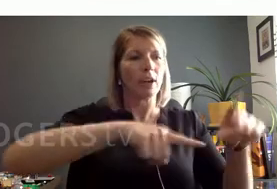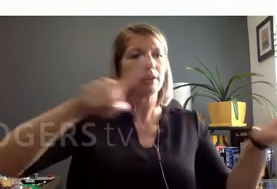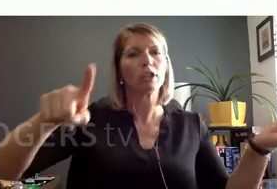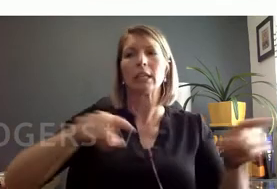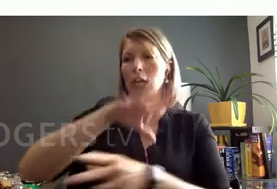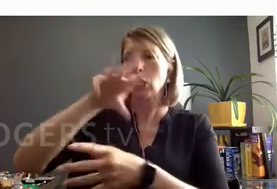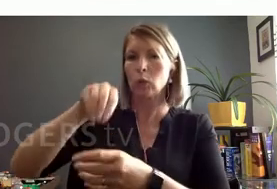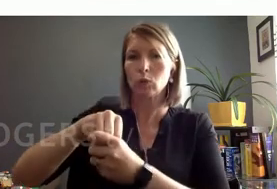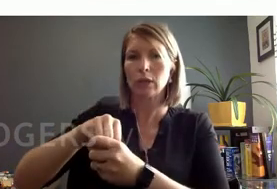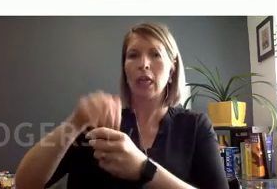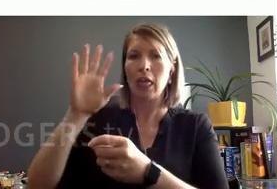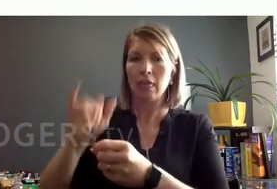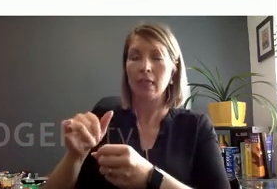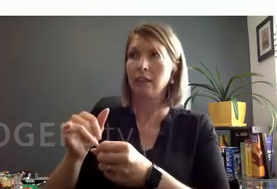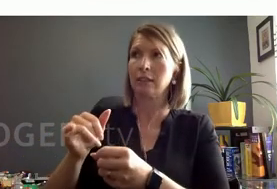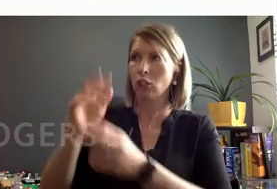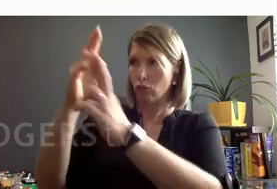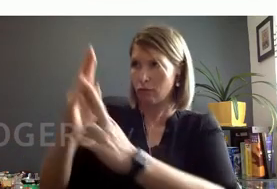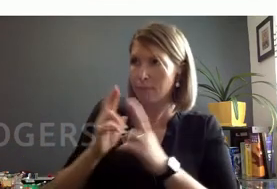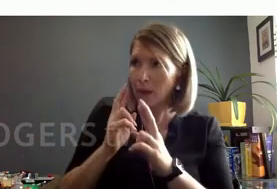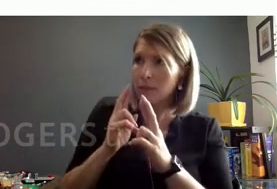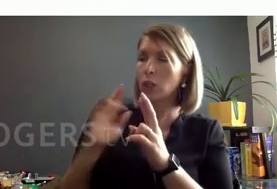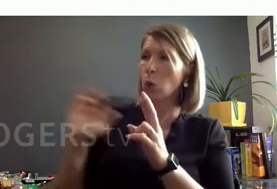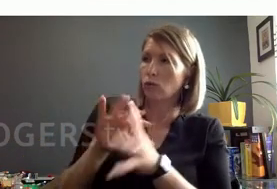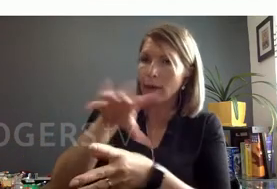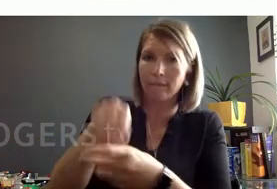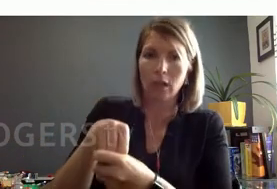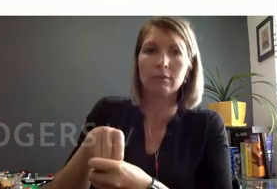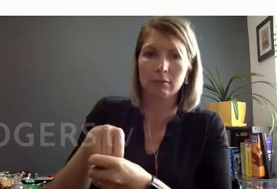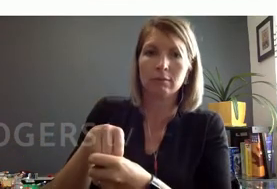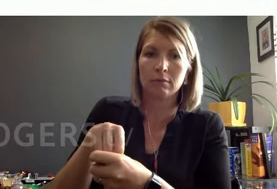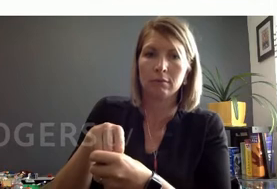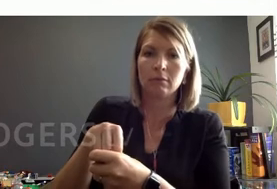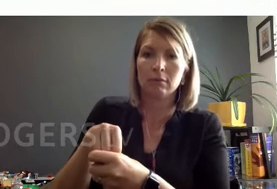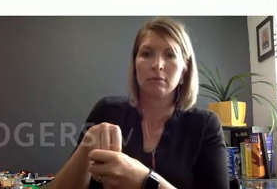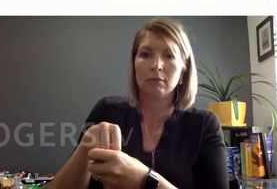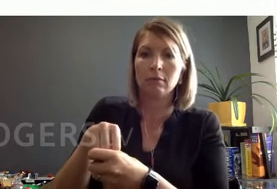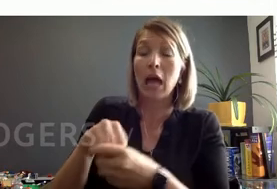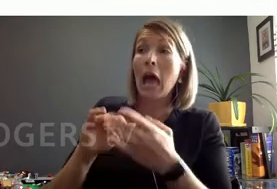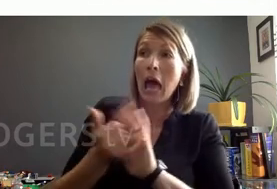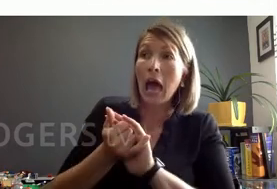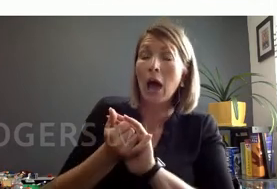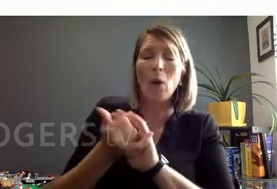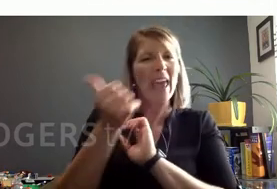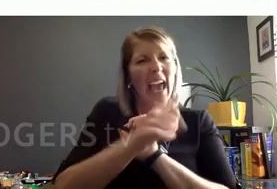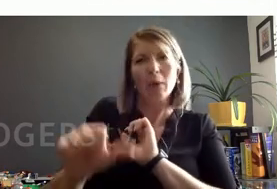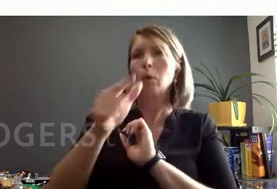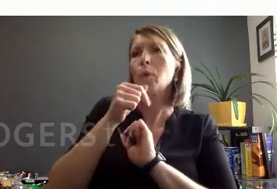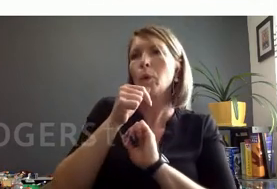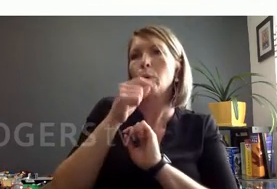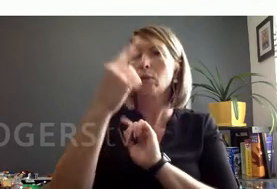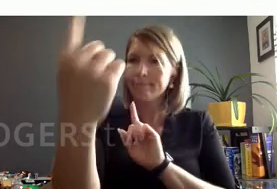valued, respected, and involved. Mm-hmm. And it's about how do you focus on the needs of every individual to ensure that like the